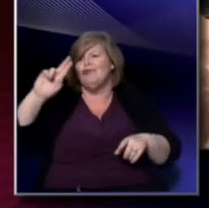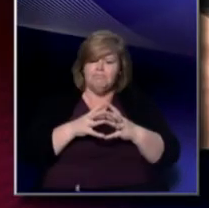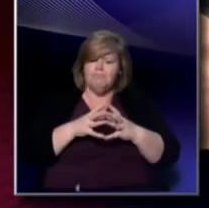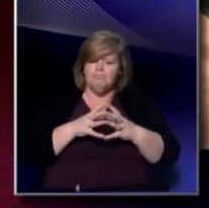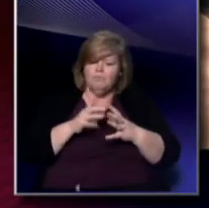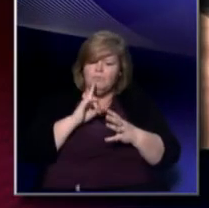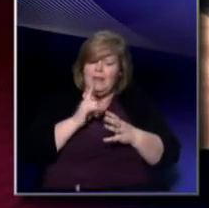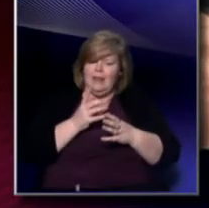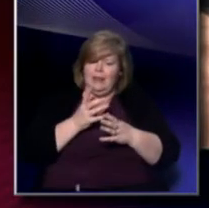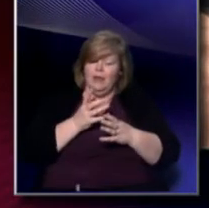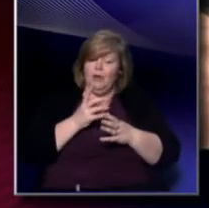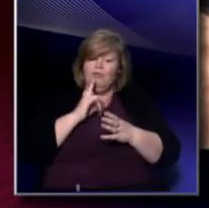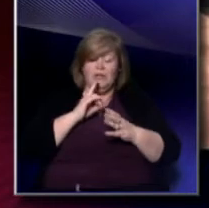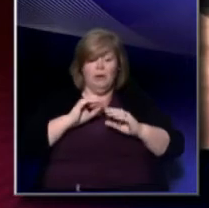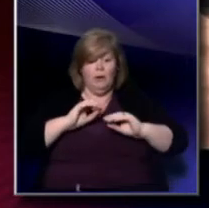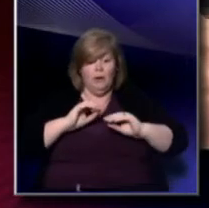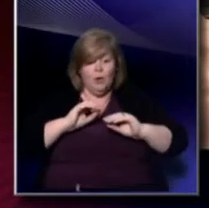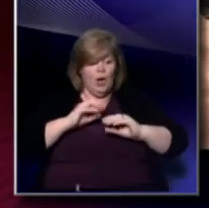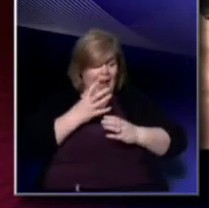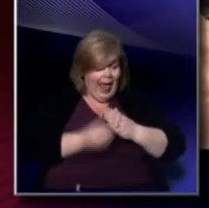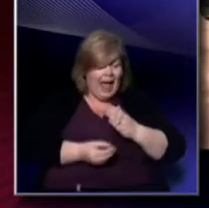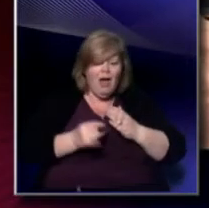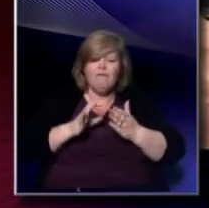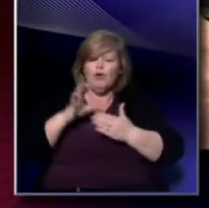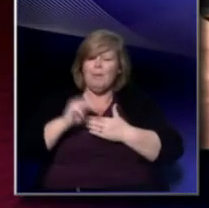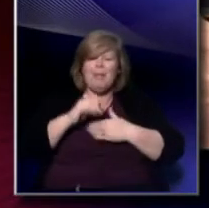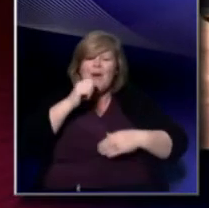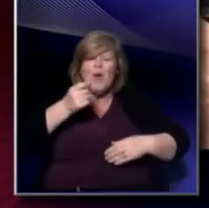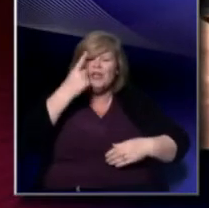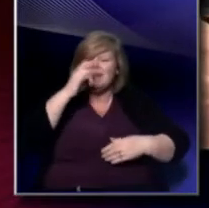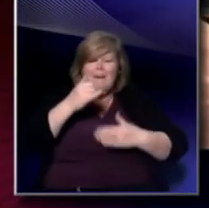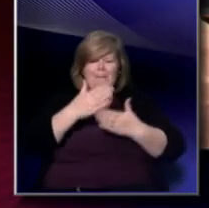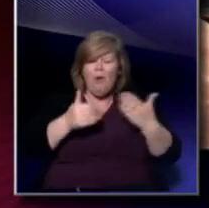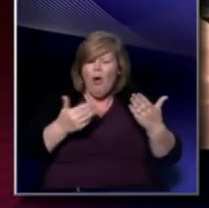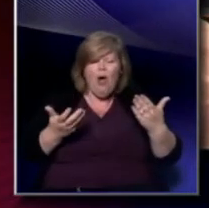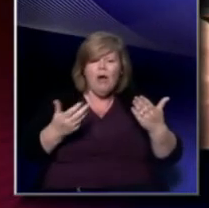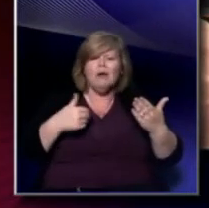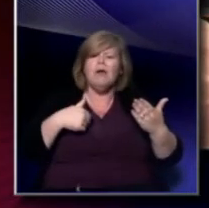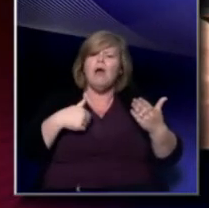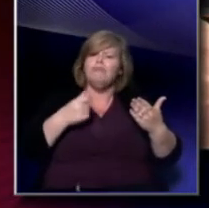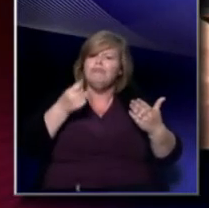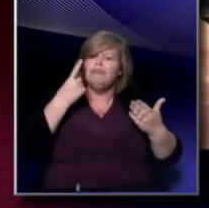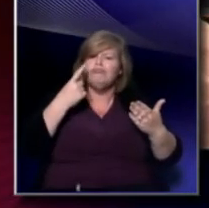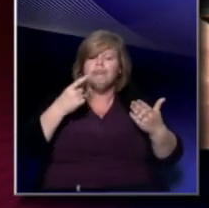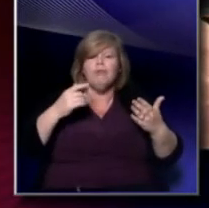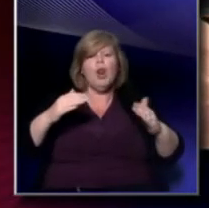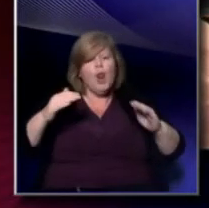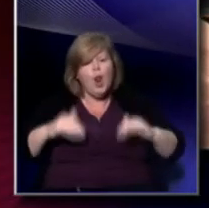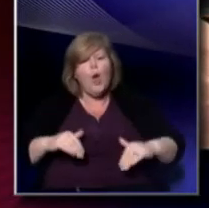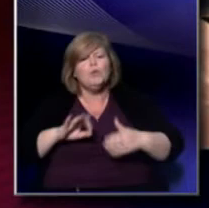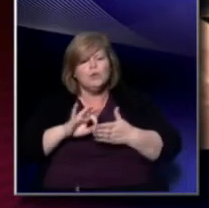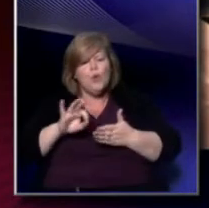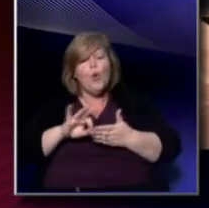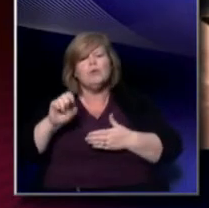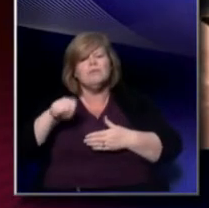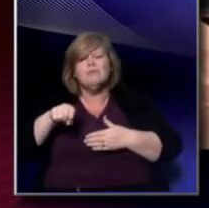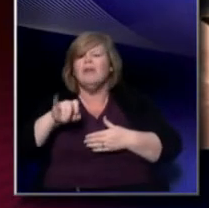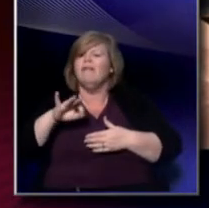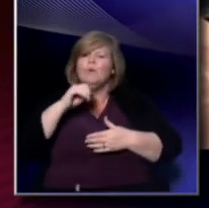that, and I don't understand that piece. You know, I can understand low scores when you don't